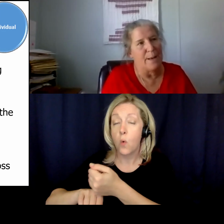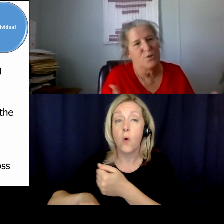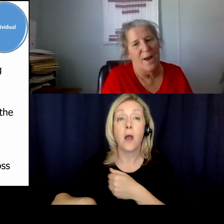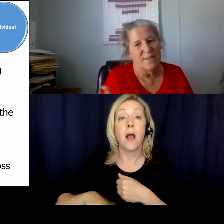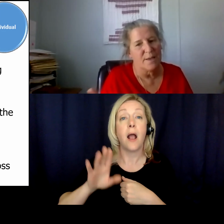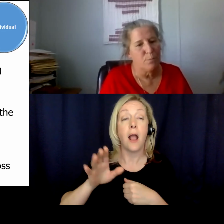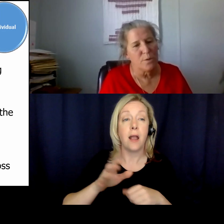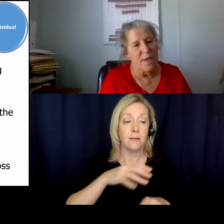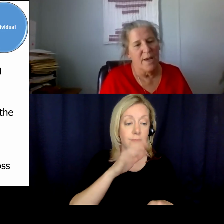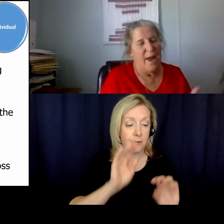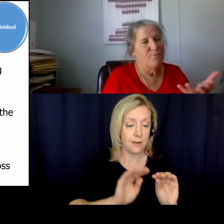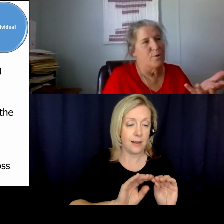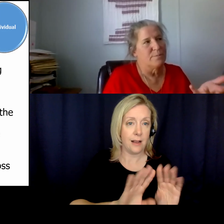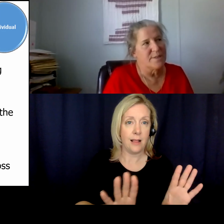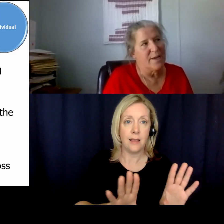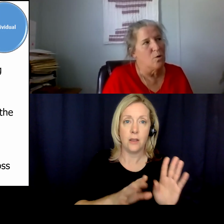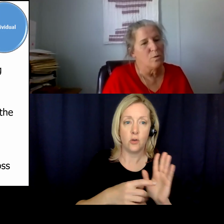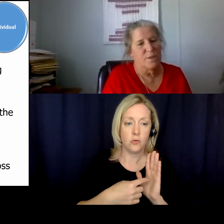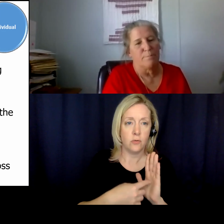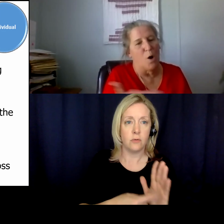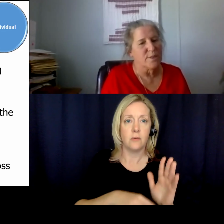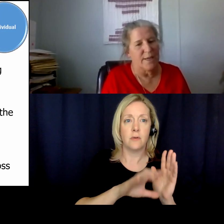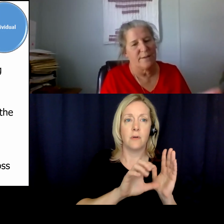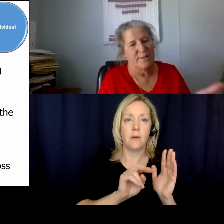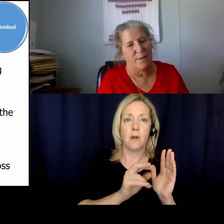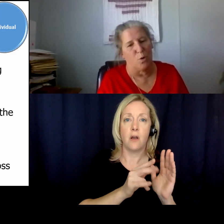to abstract symbols and from single to